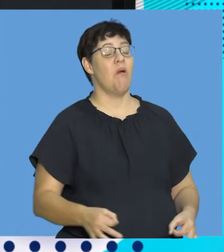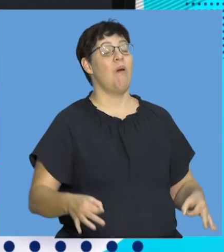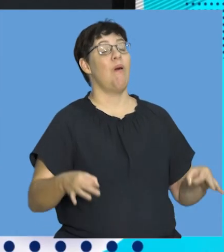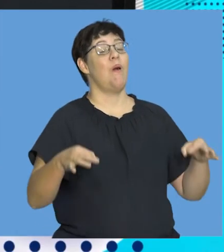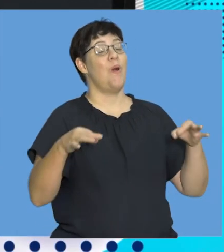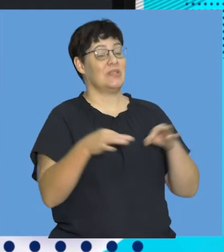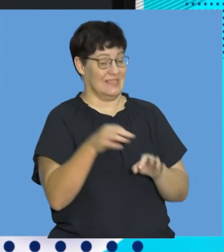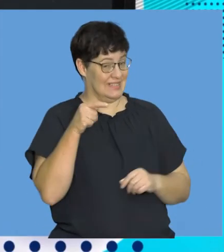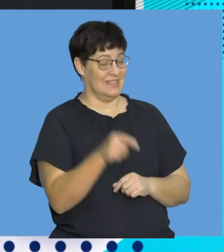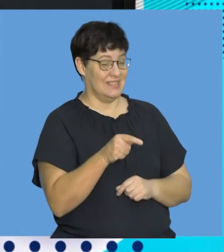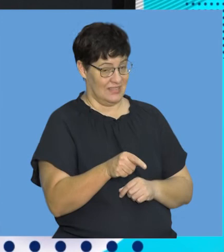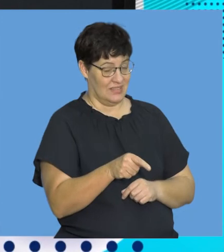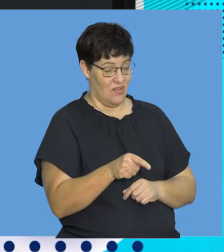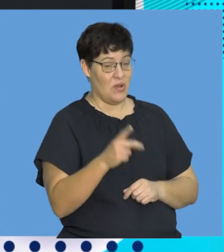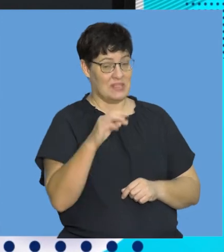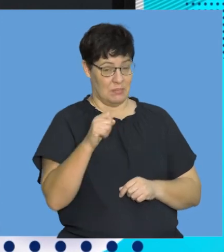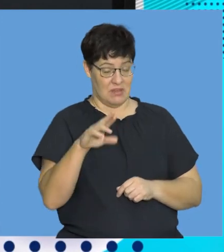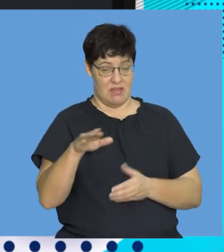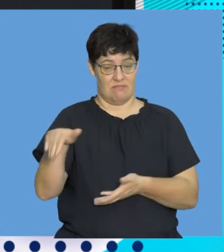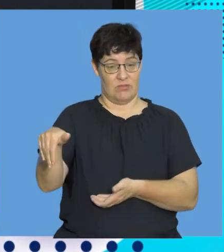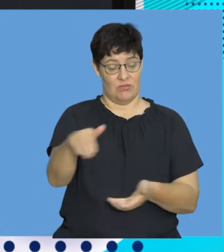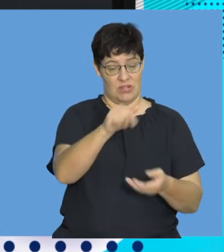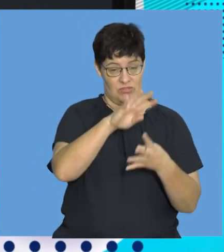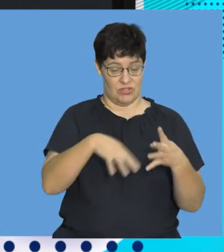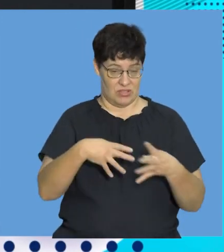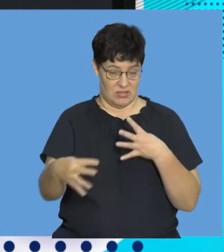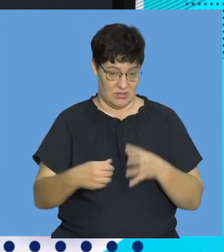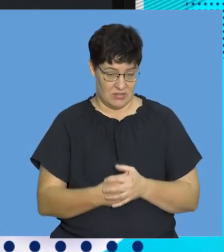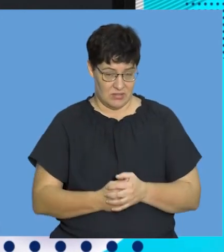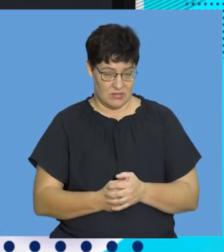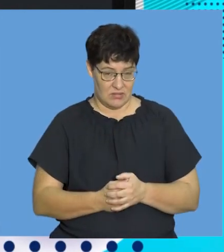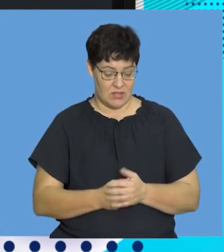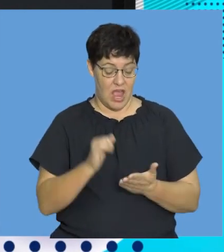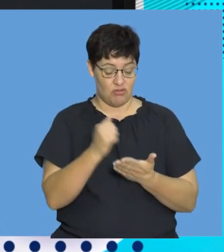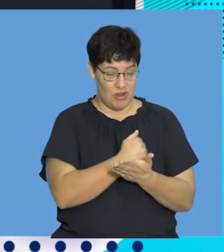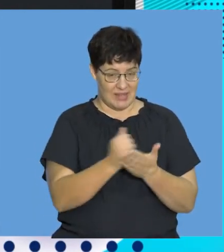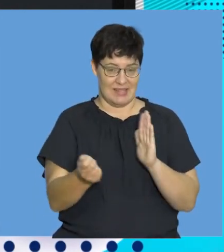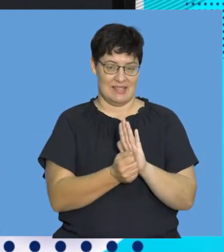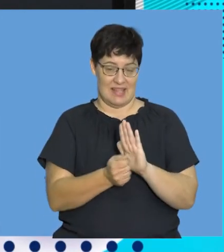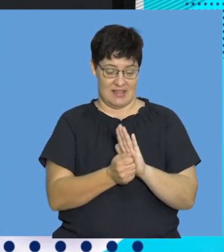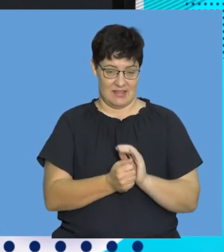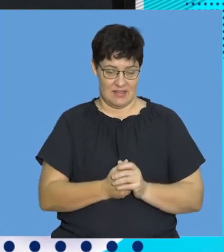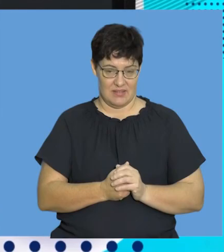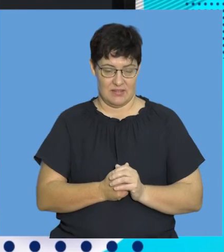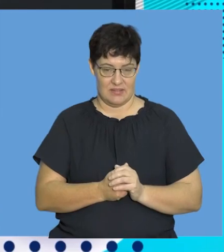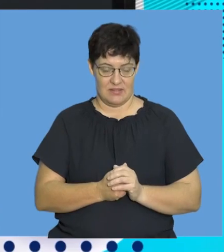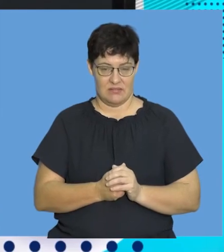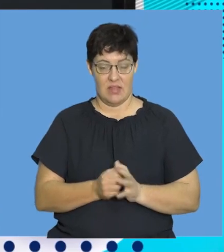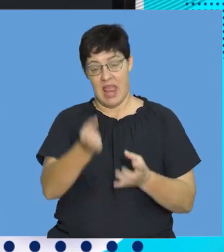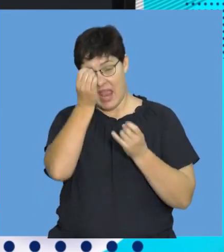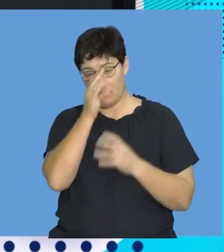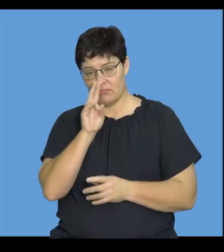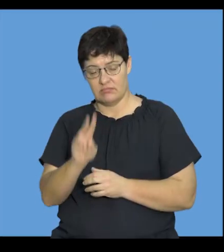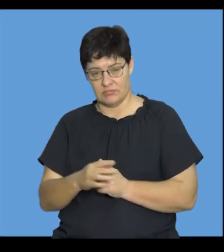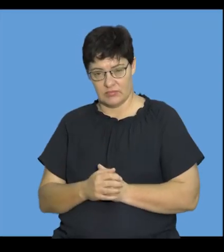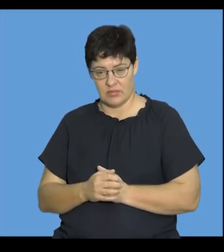aspect of my debtors collection schedule. What is that? The credit sales. Looking at my information,